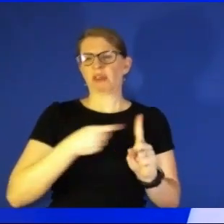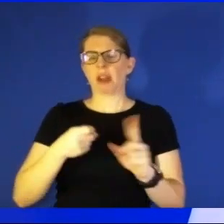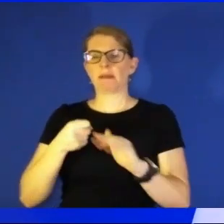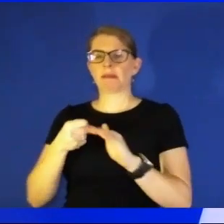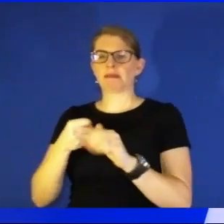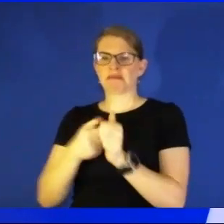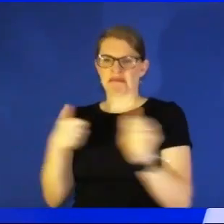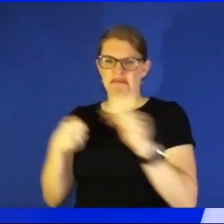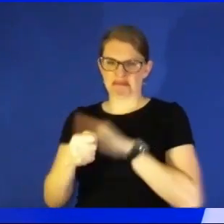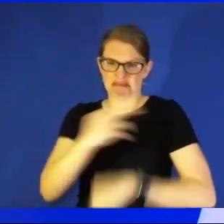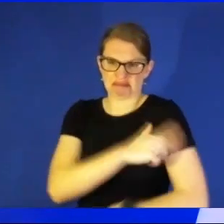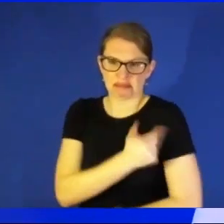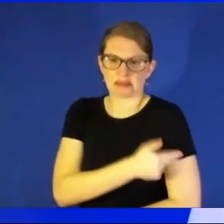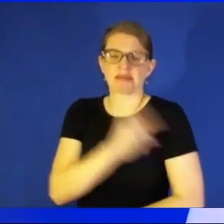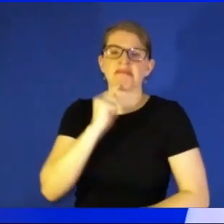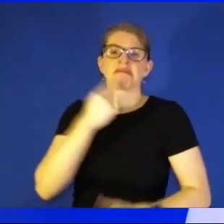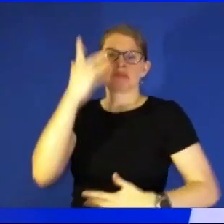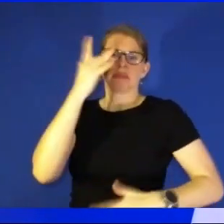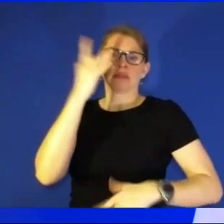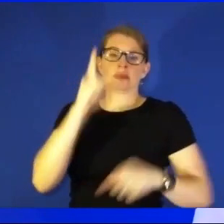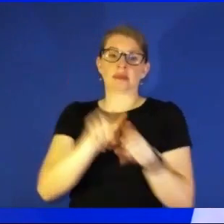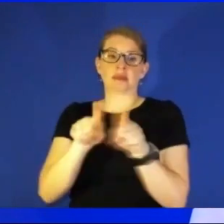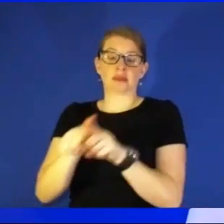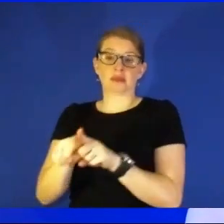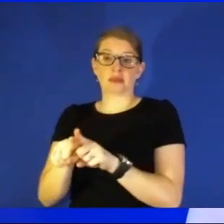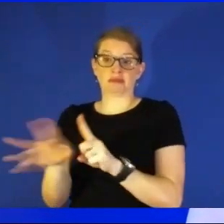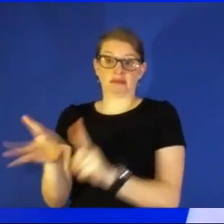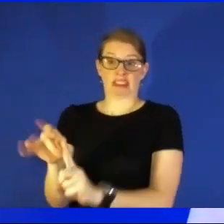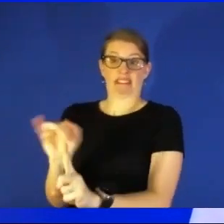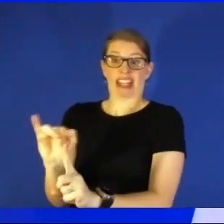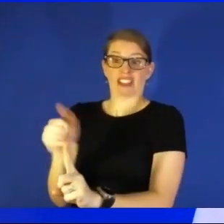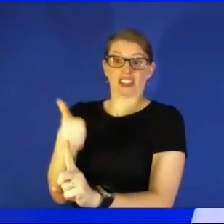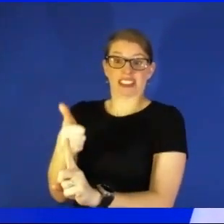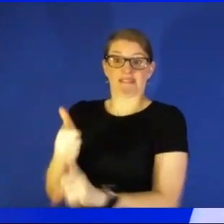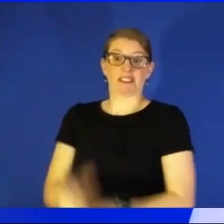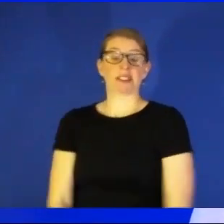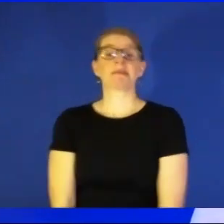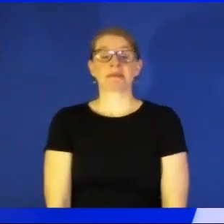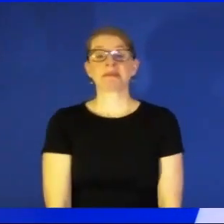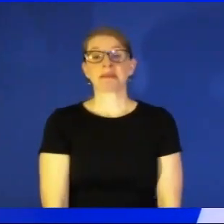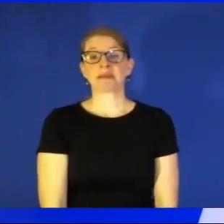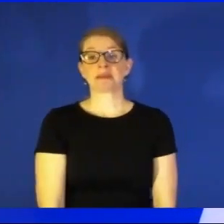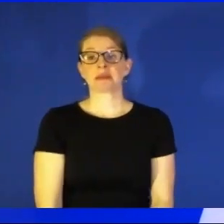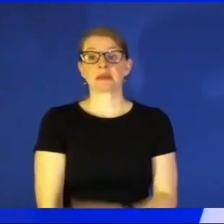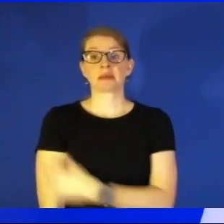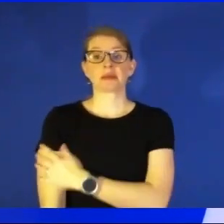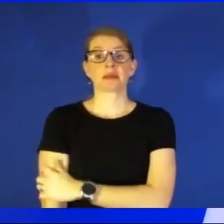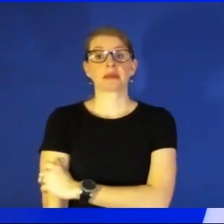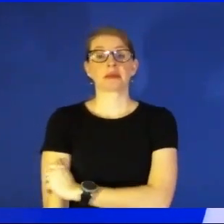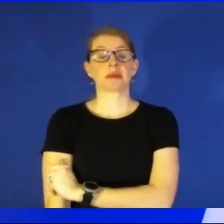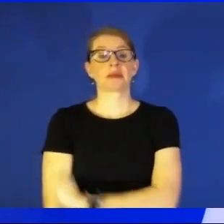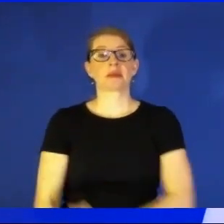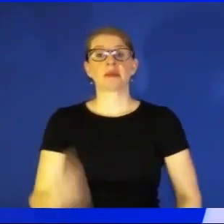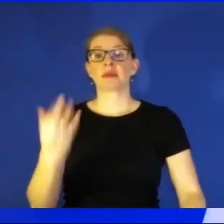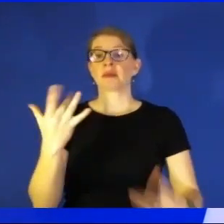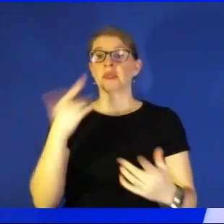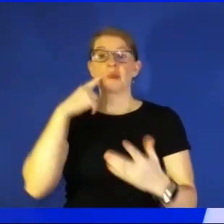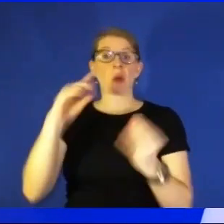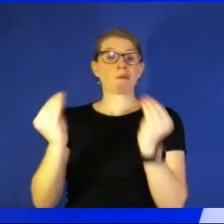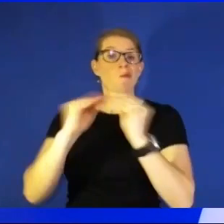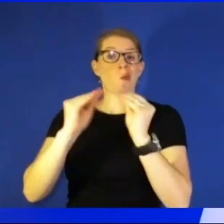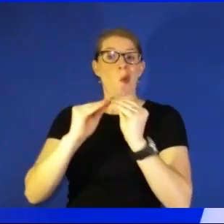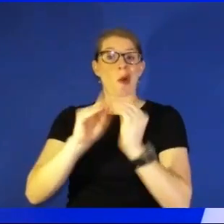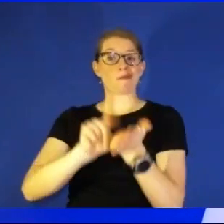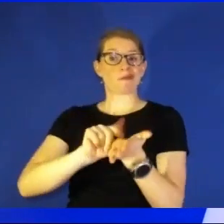disease, even protection against infection itself. So, we're going to wait for more of those published